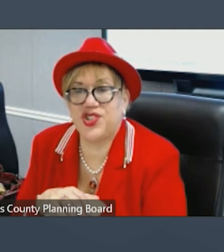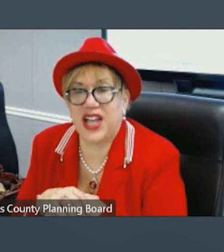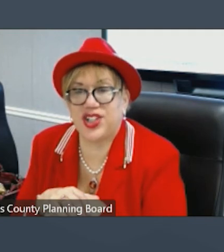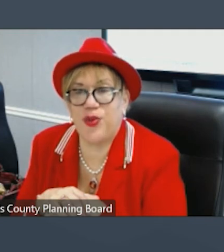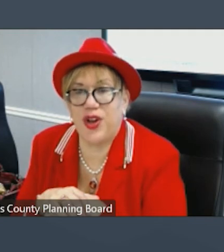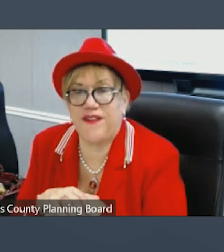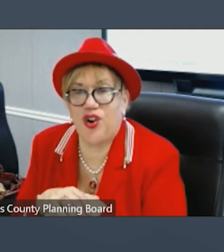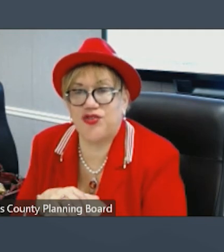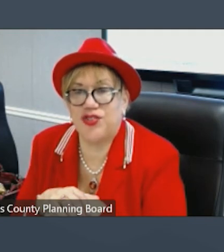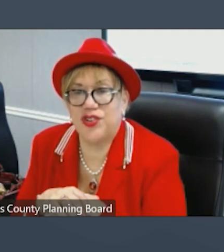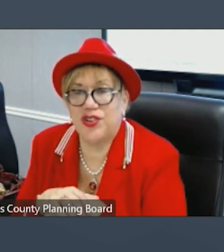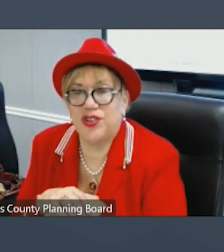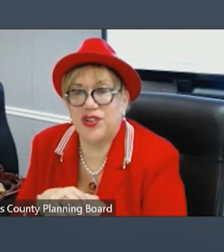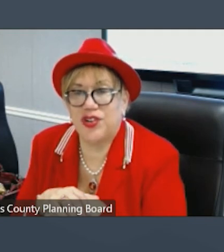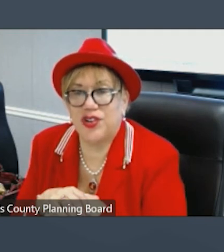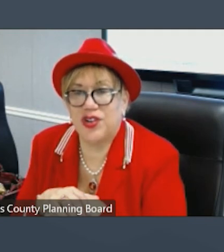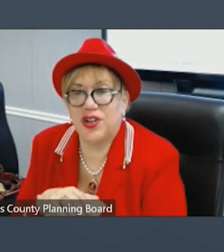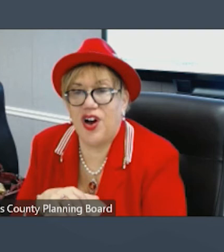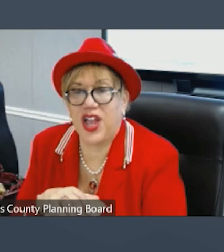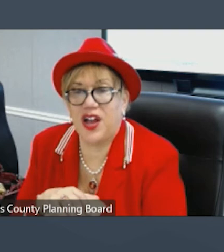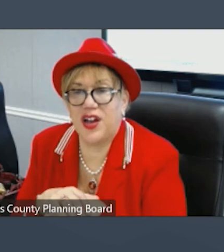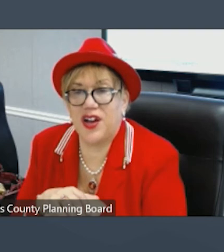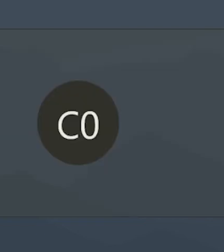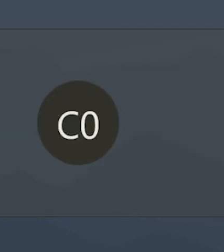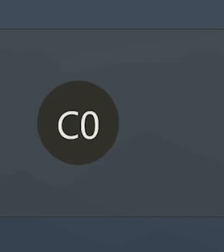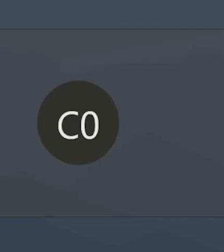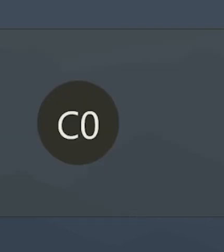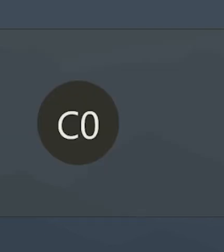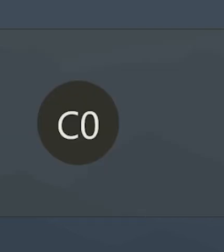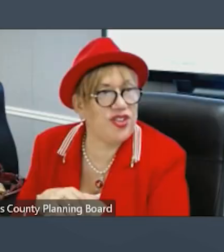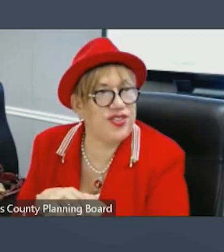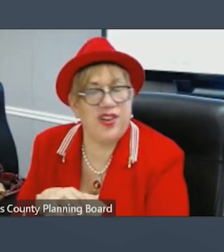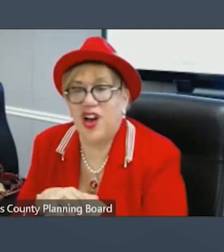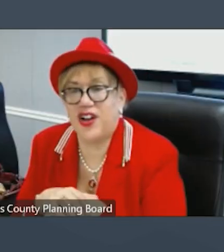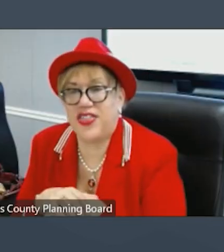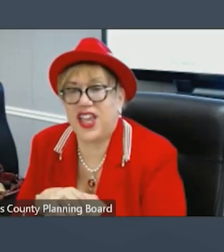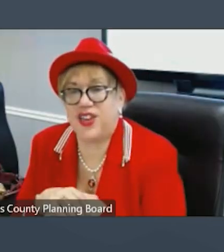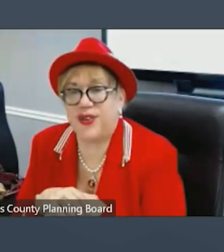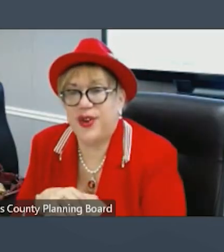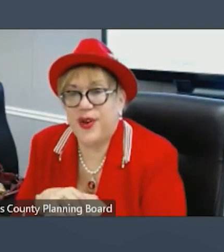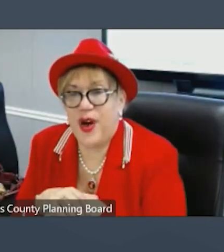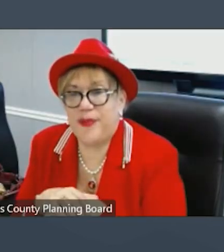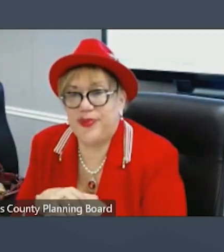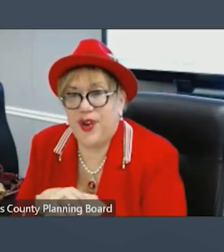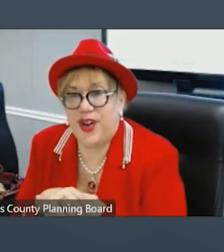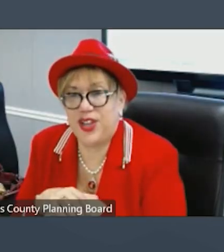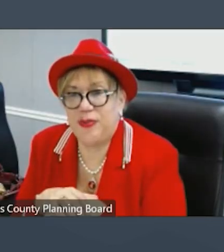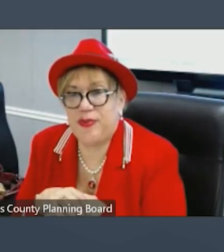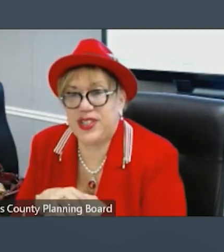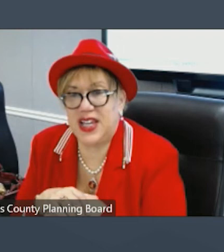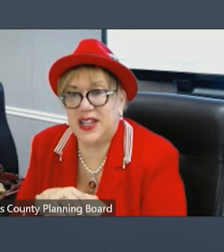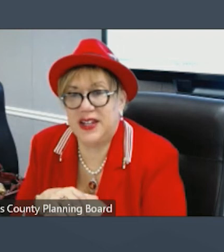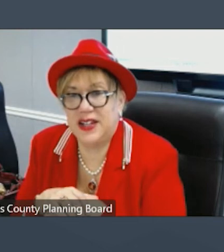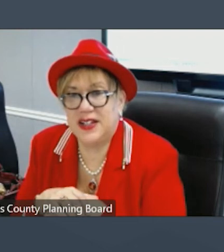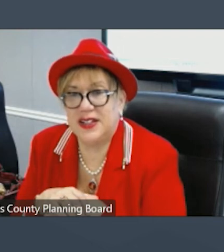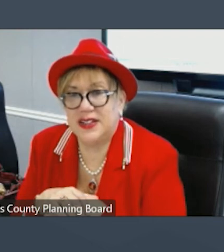Ms. Jackson, are you on the phone? Yes. Okay. I'm here. Okay, she's caller too. Okay, thank you. Okay, you may